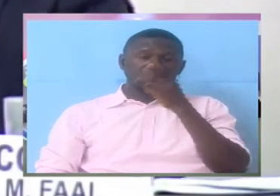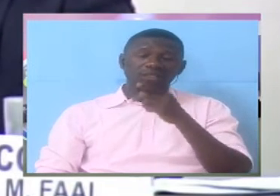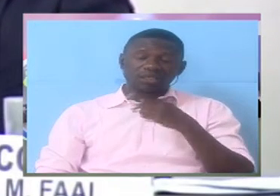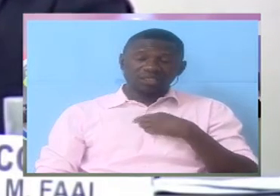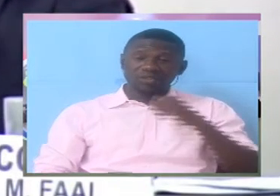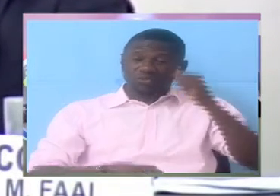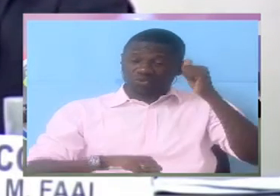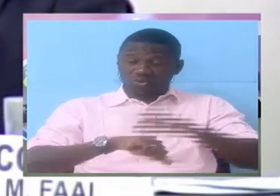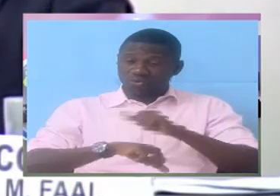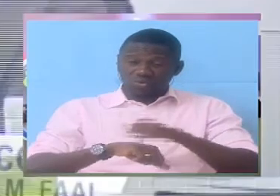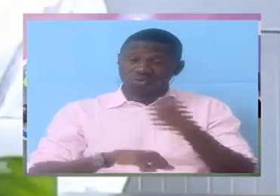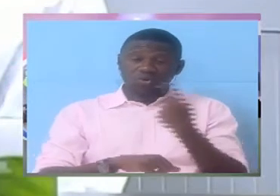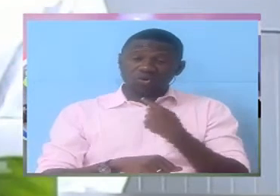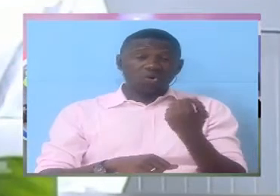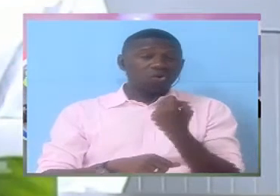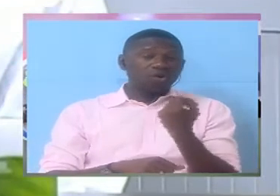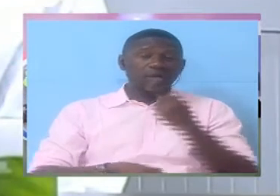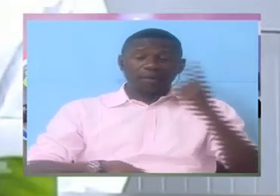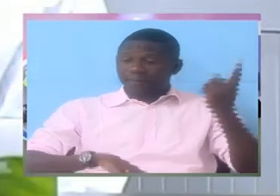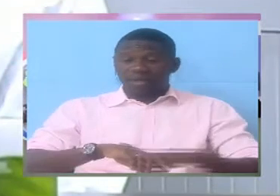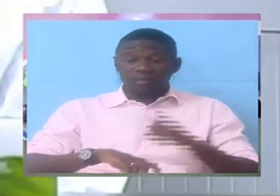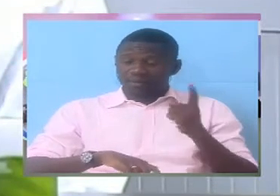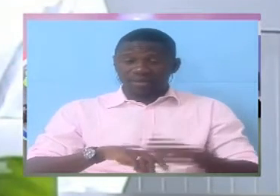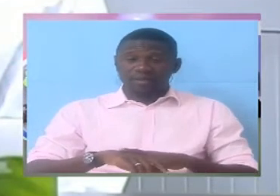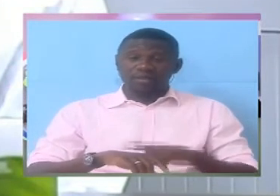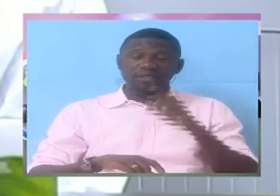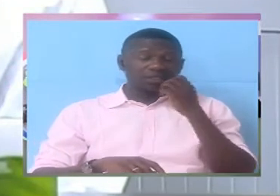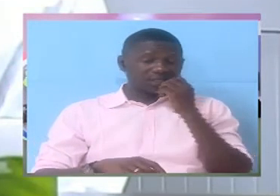ya pose kurang ofanan nane.